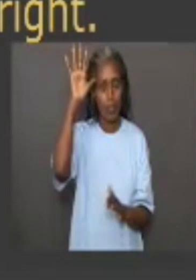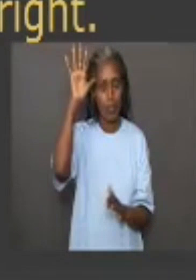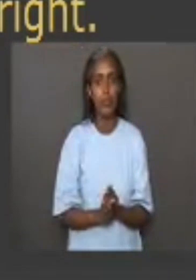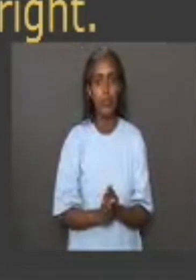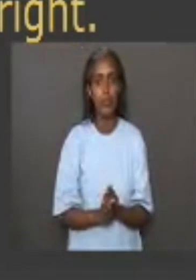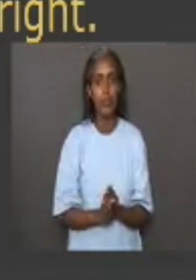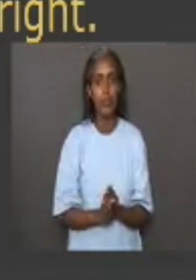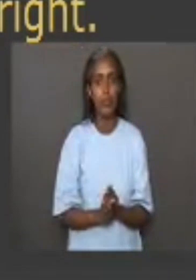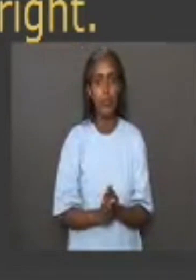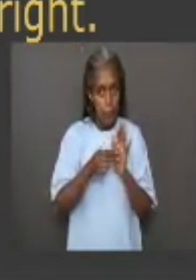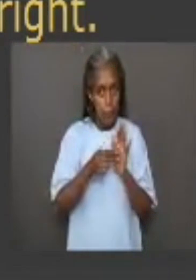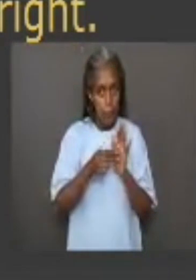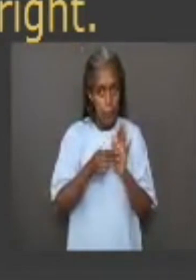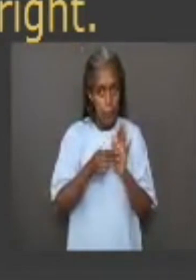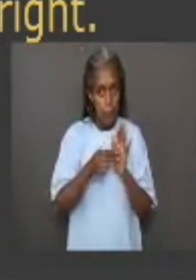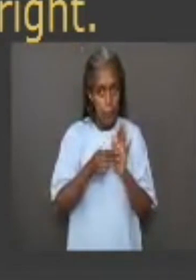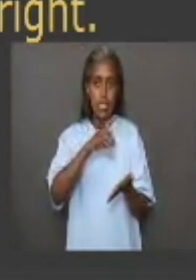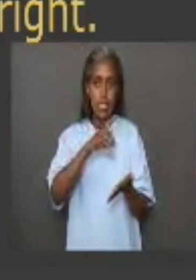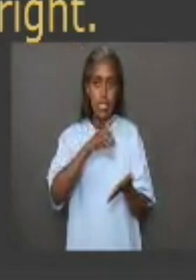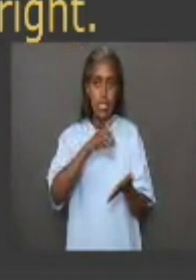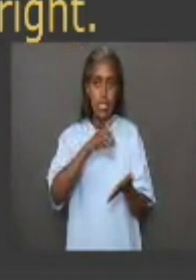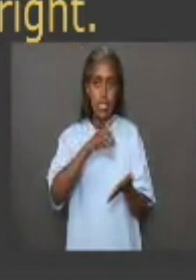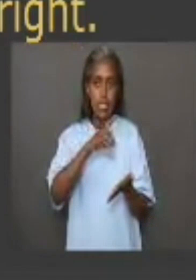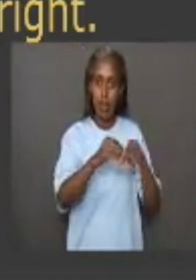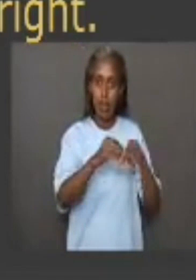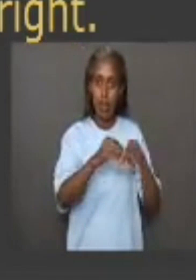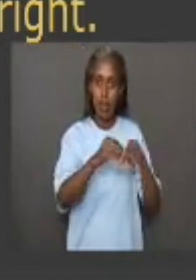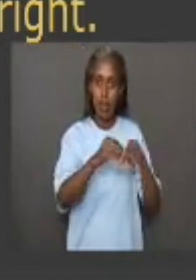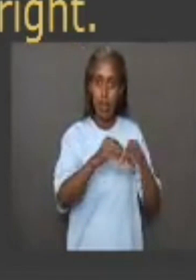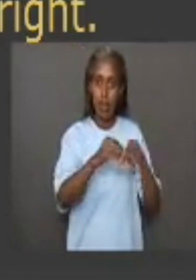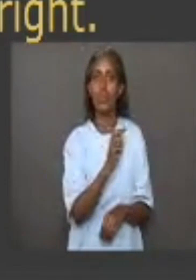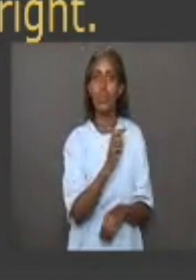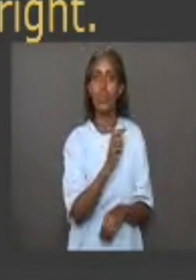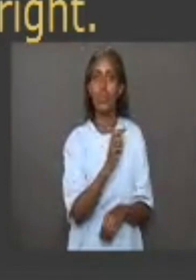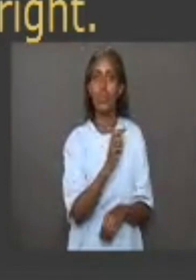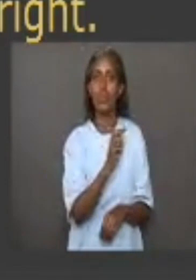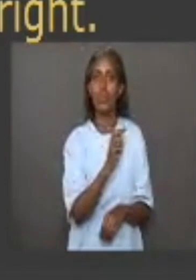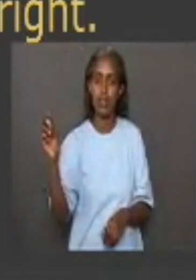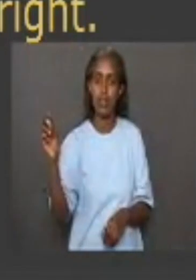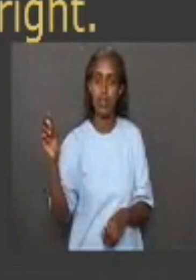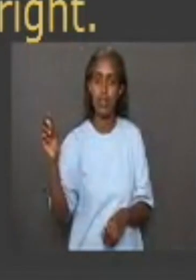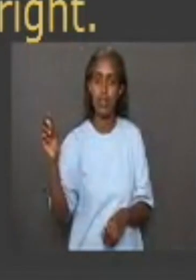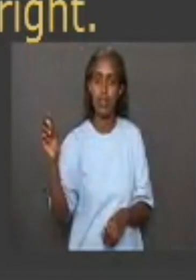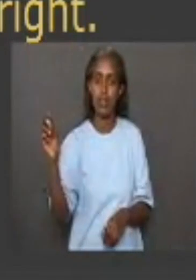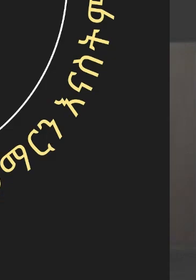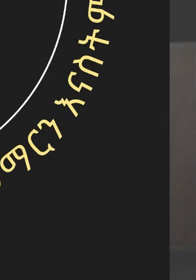means the decimal was moved to the right.